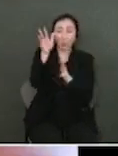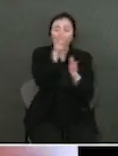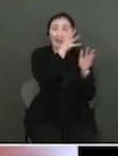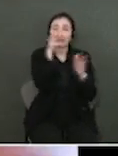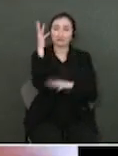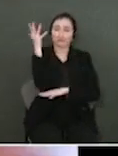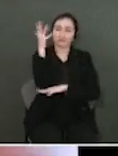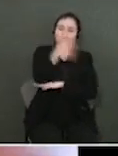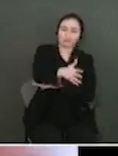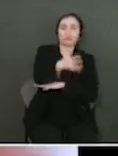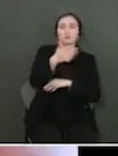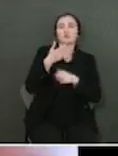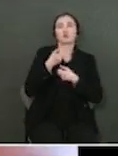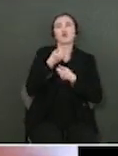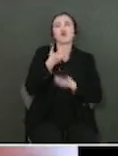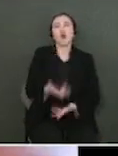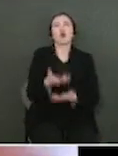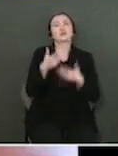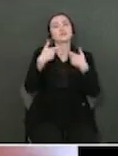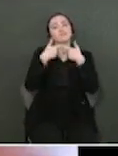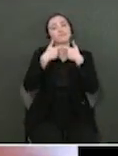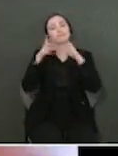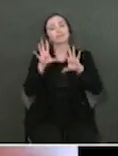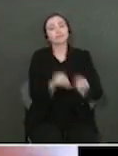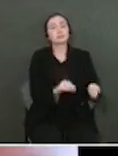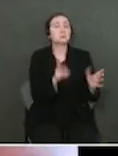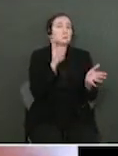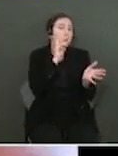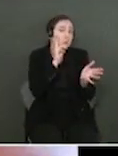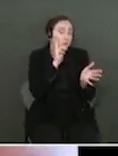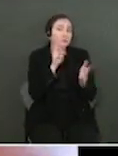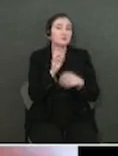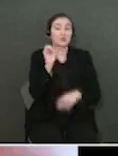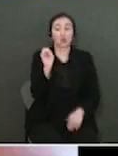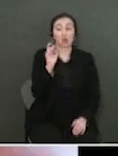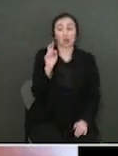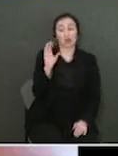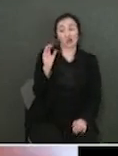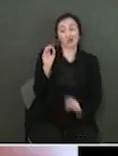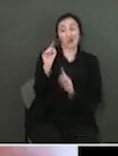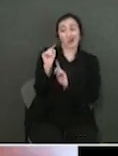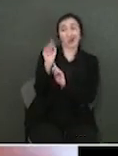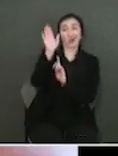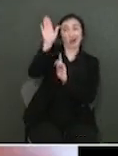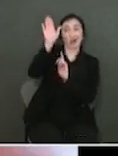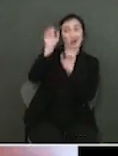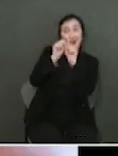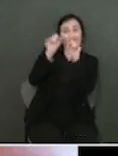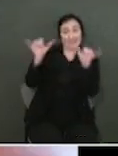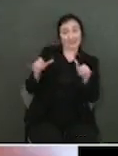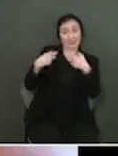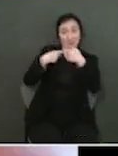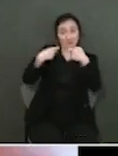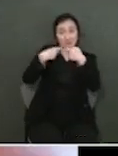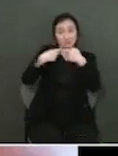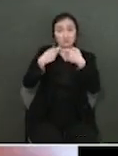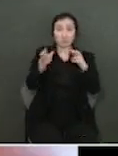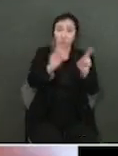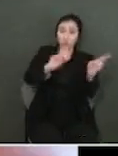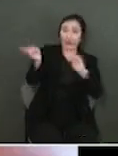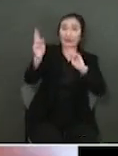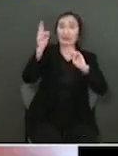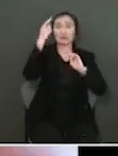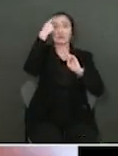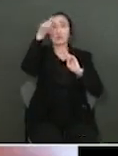outages. But as far as the ERCOT system's readiness for this winter event,